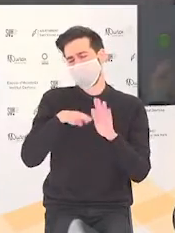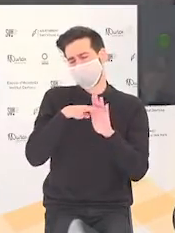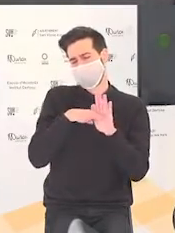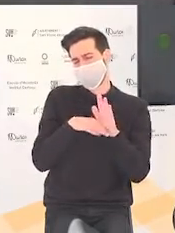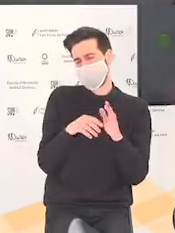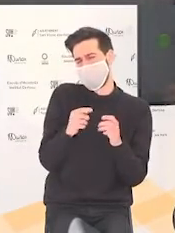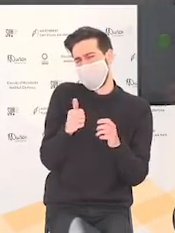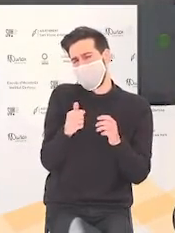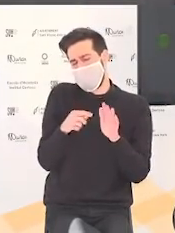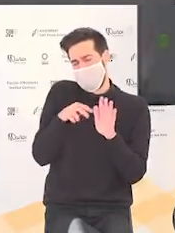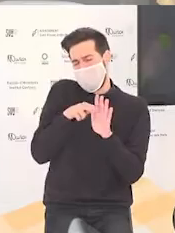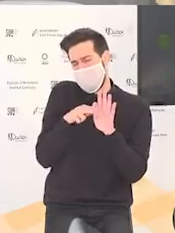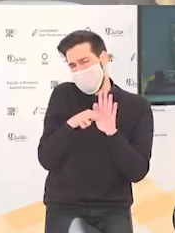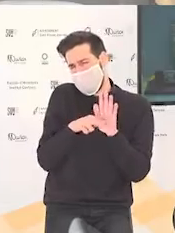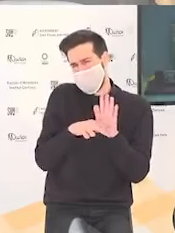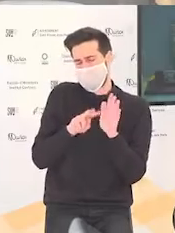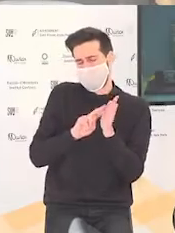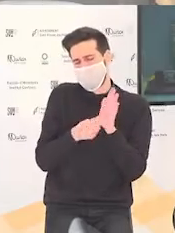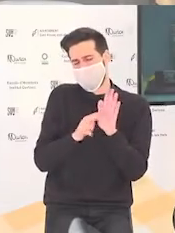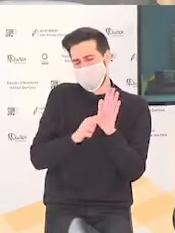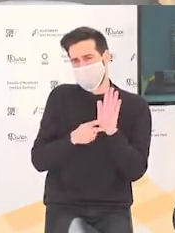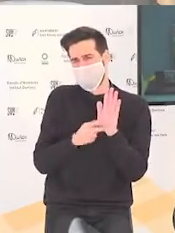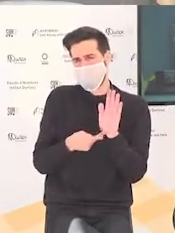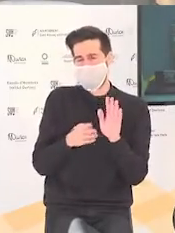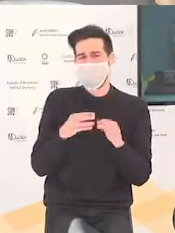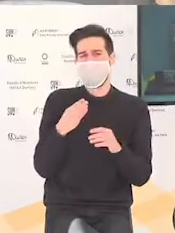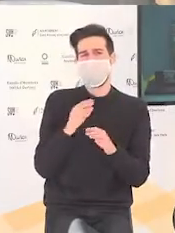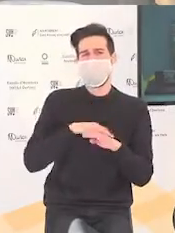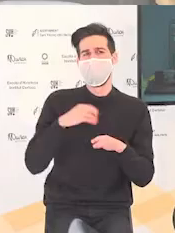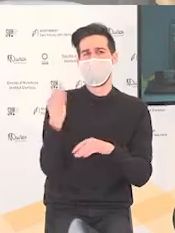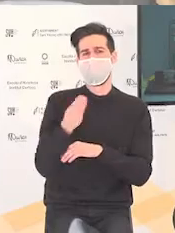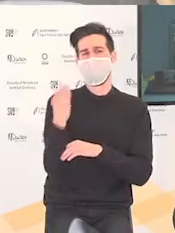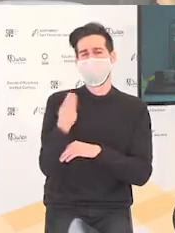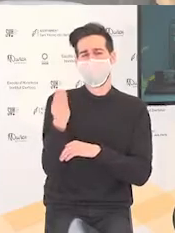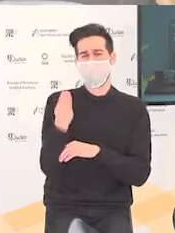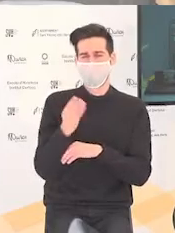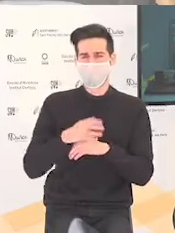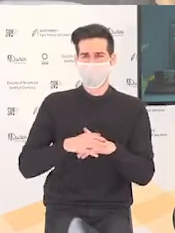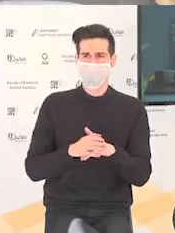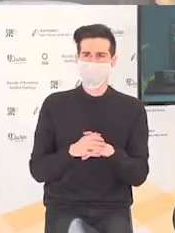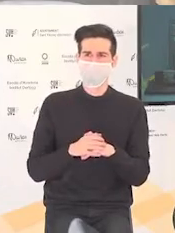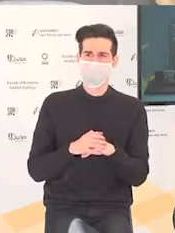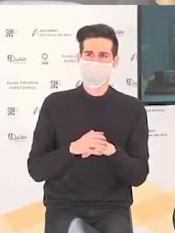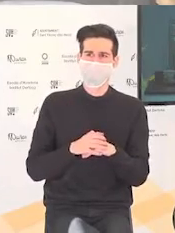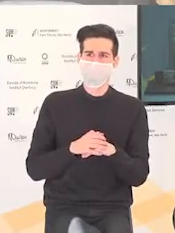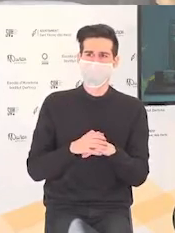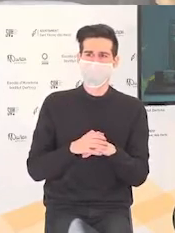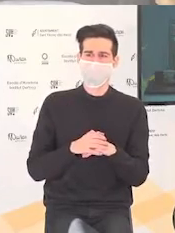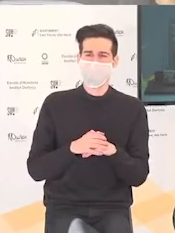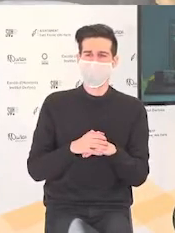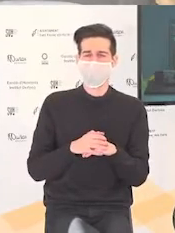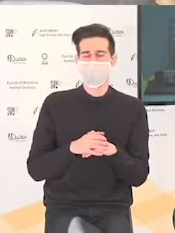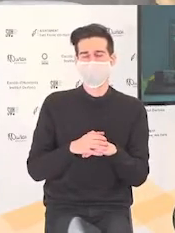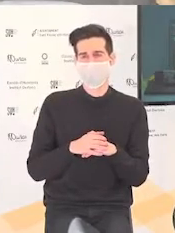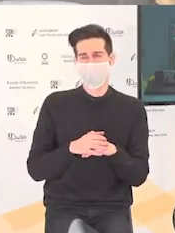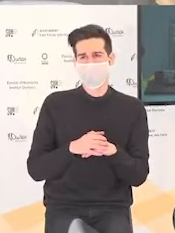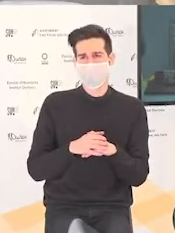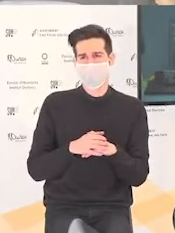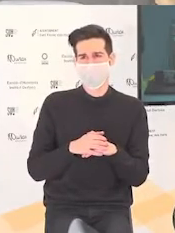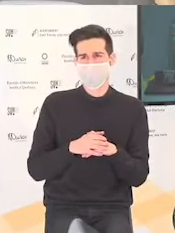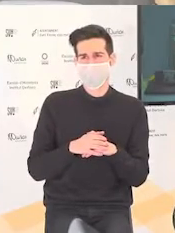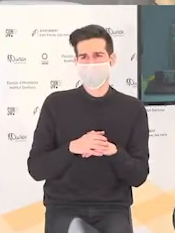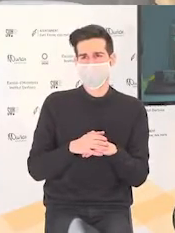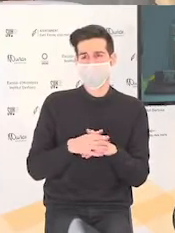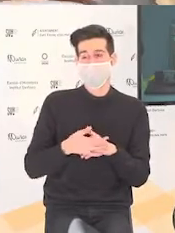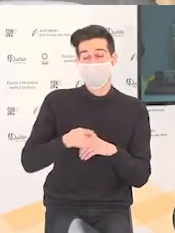that eggs give a flavor, and when we're replacing it with something different, sometimes we're getting a taste that we don't want. Y nos